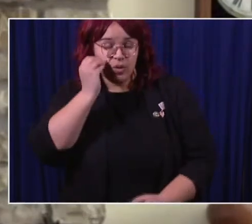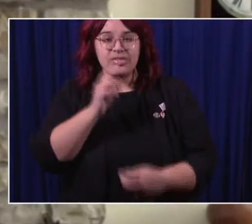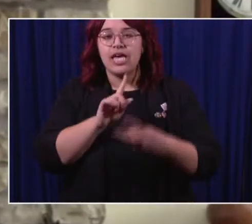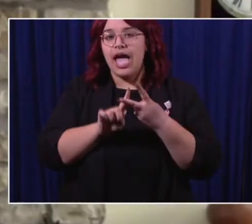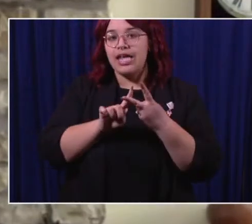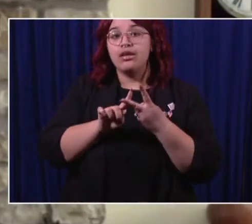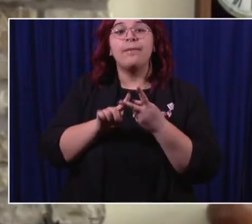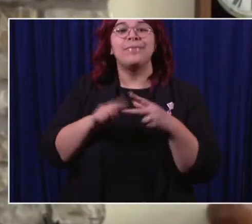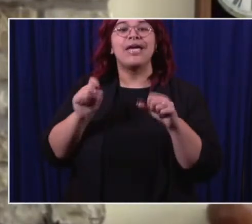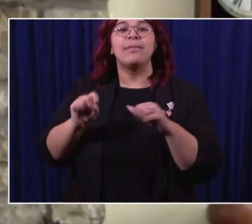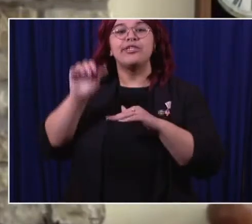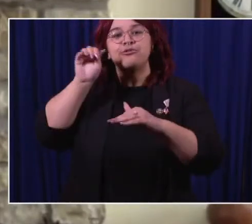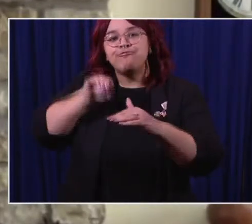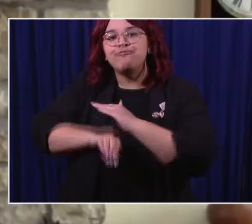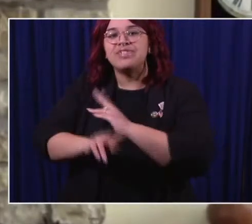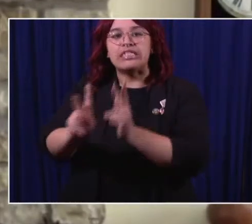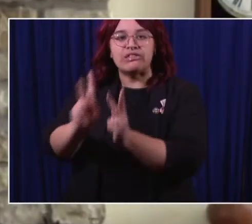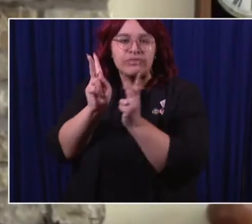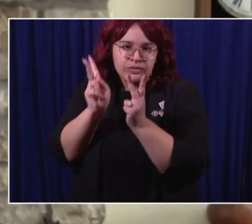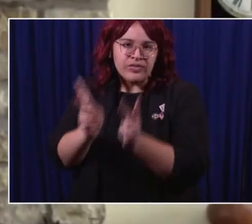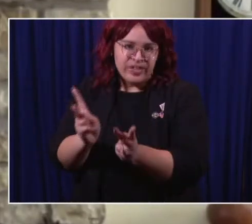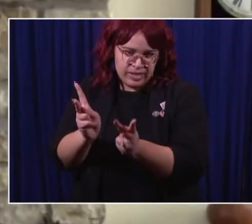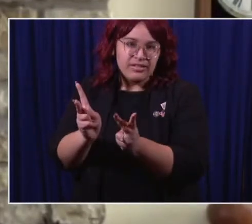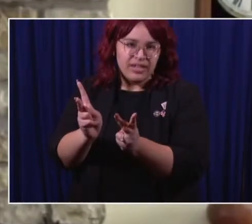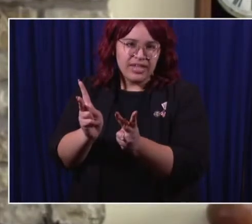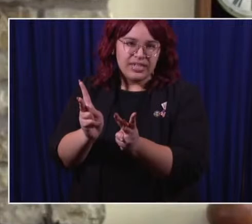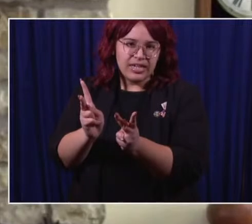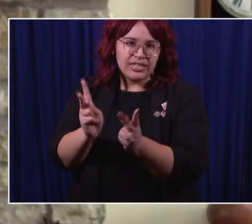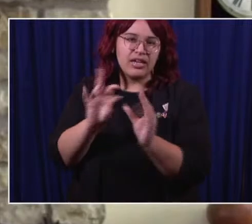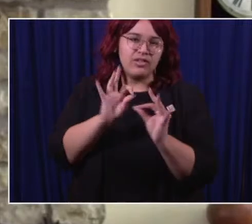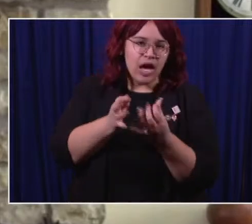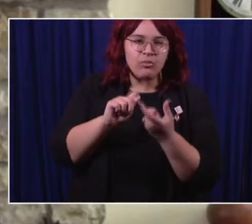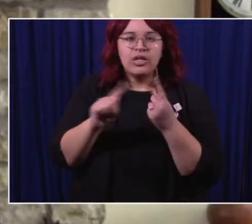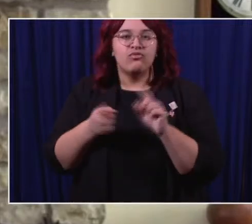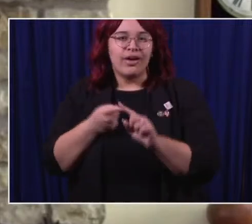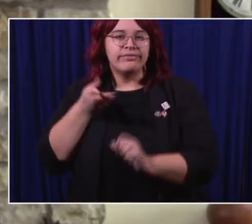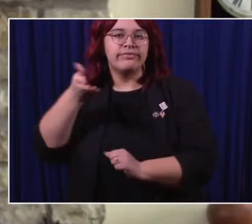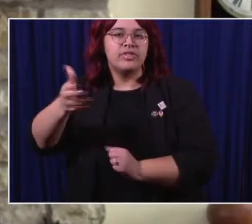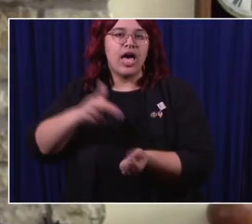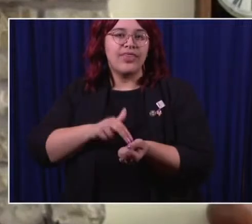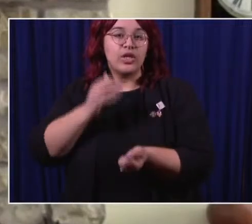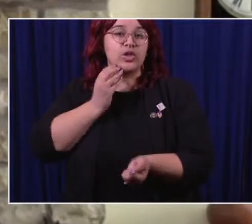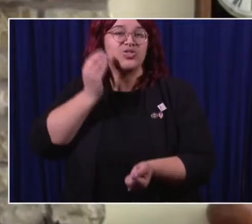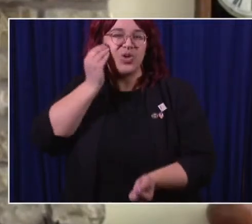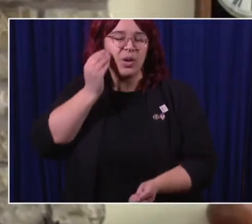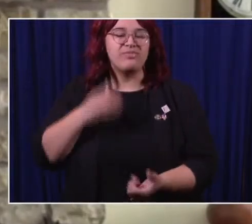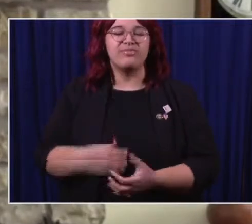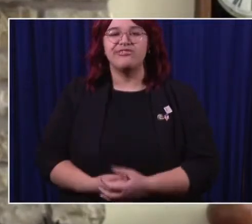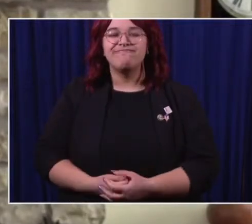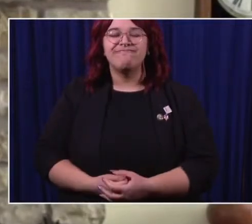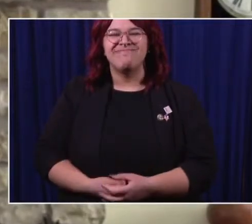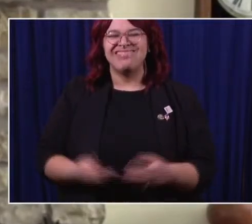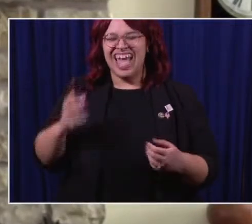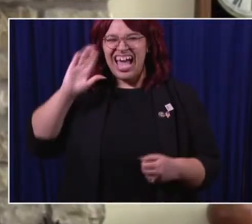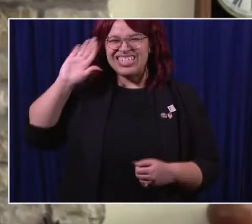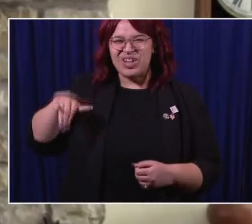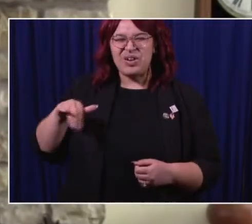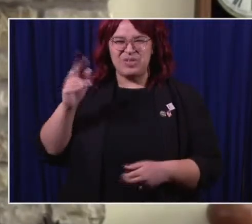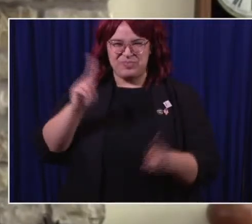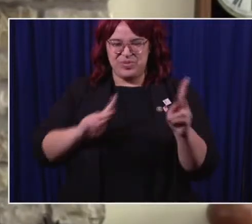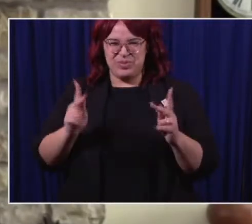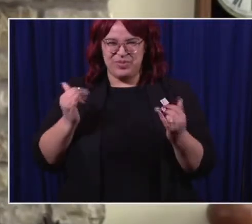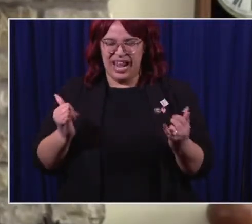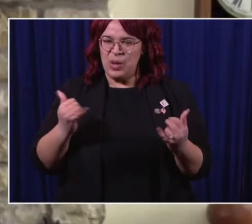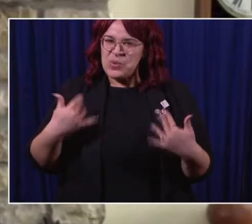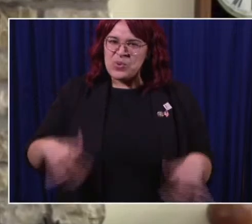are concerned about this, both people who live and who are residents in nursing homes and assisted living, but also their